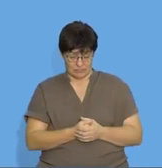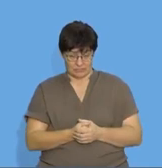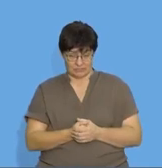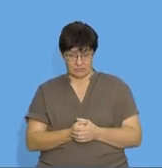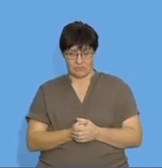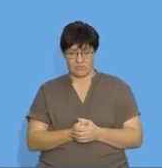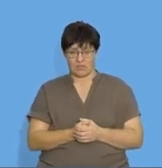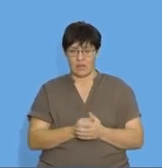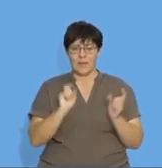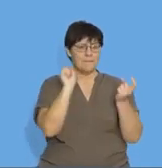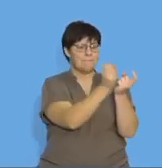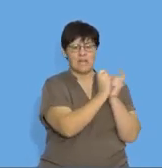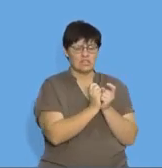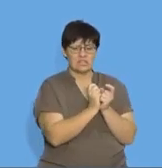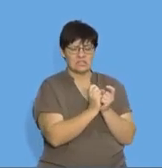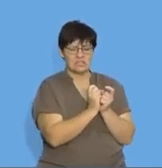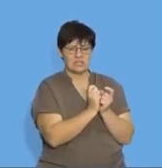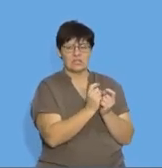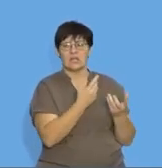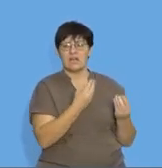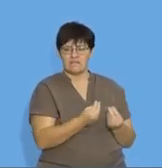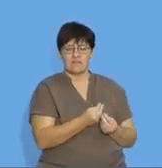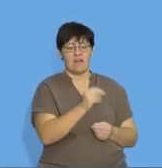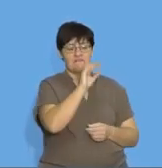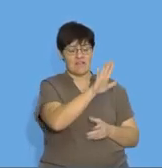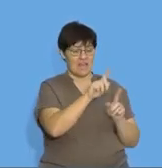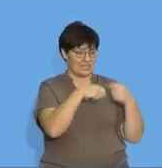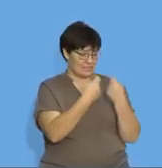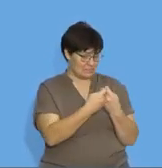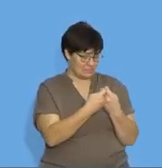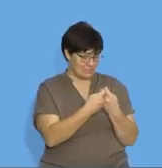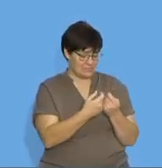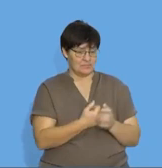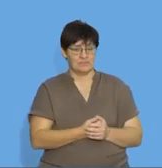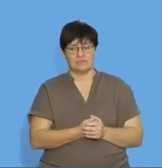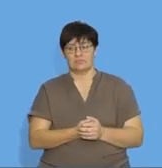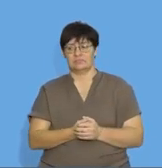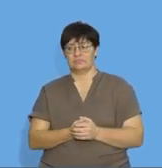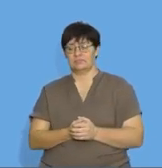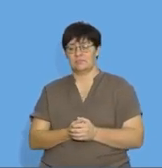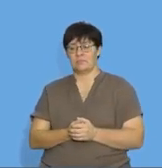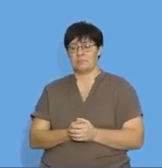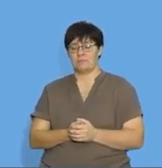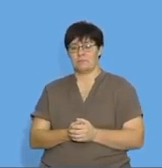Then we're going to see how many matches would be played if there are 5 teams in each group.